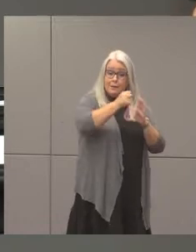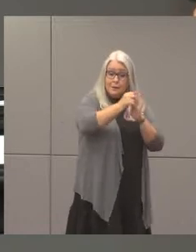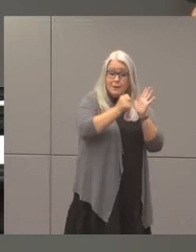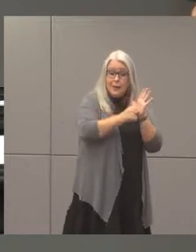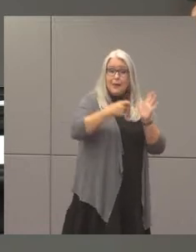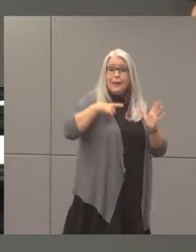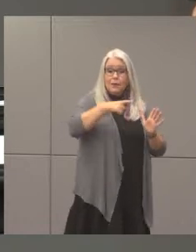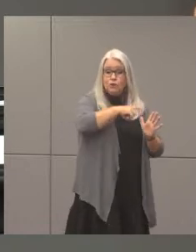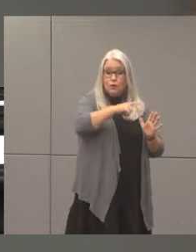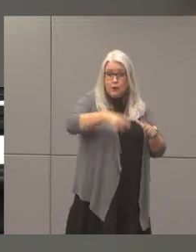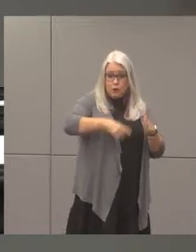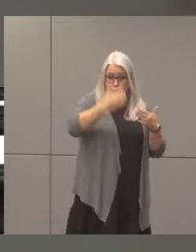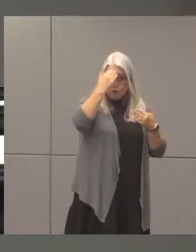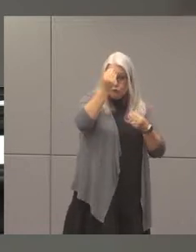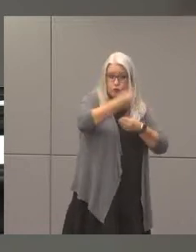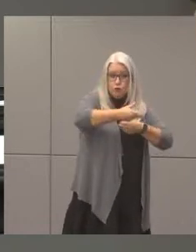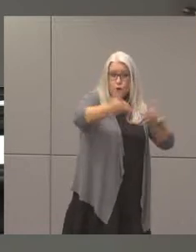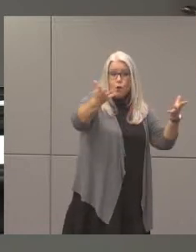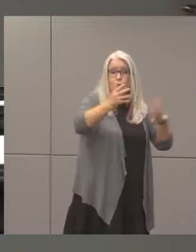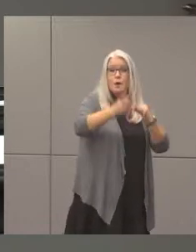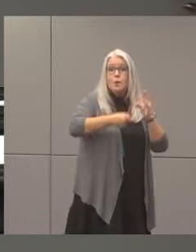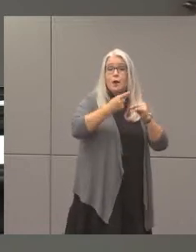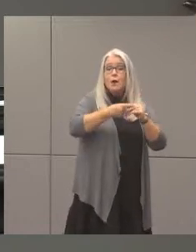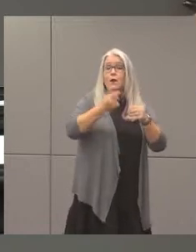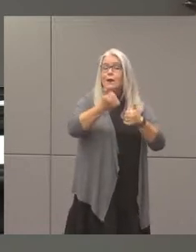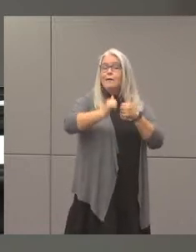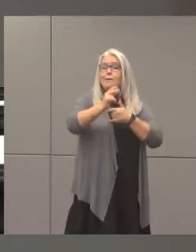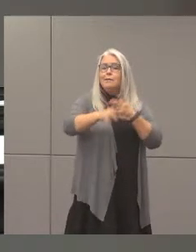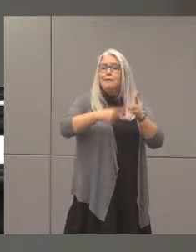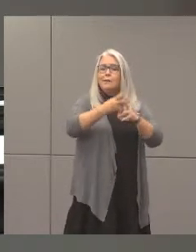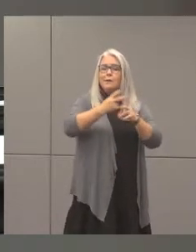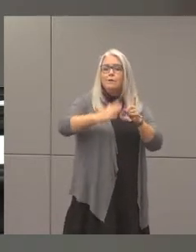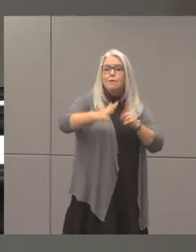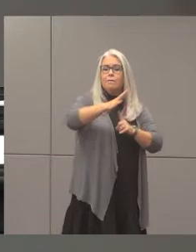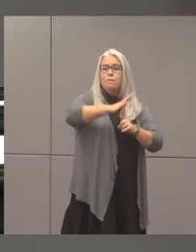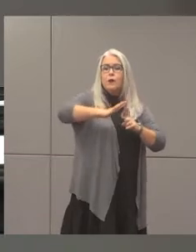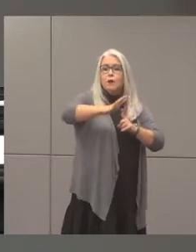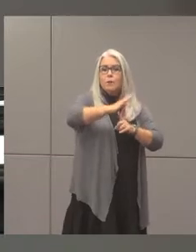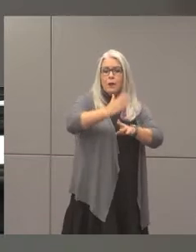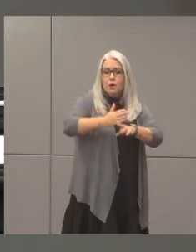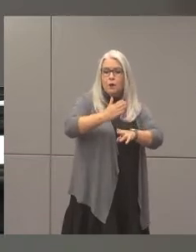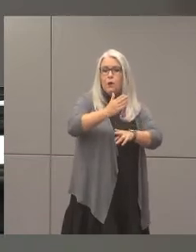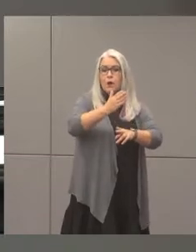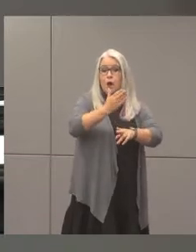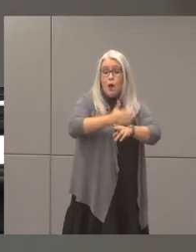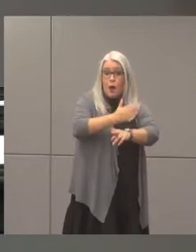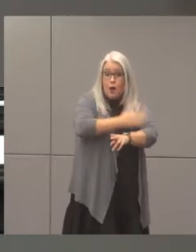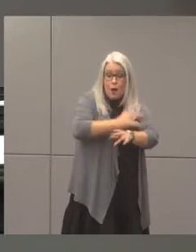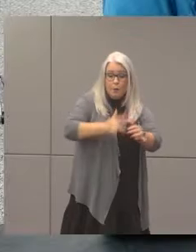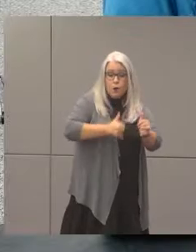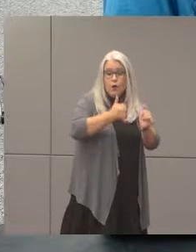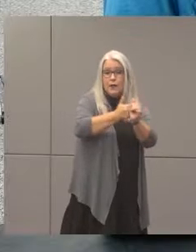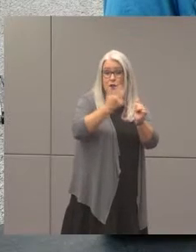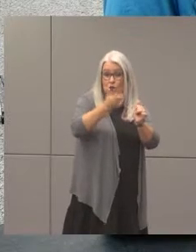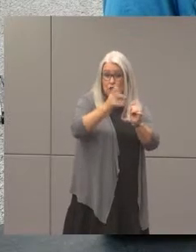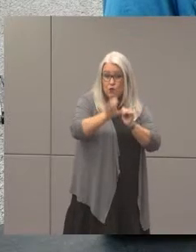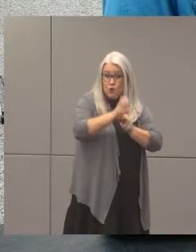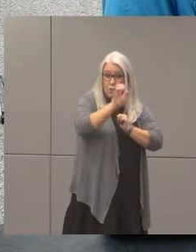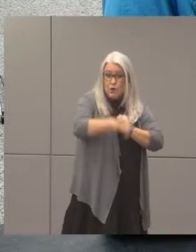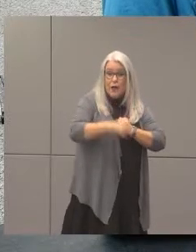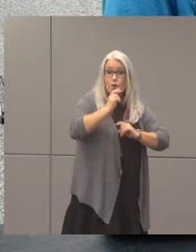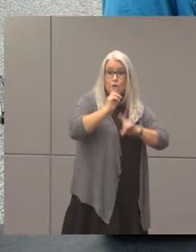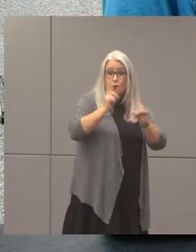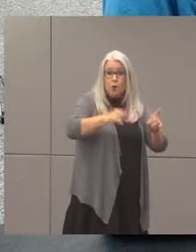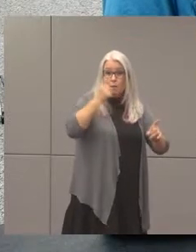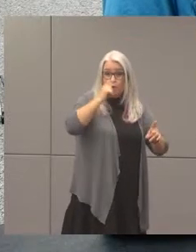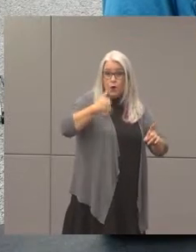know about the environmental upgrades that are done on building. Do you do that report for us? As far